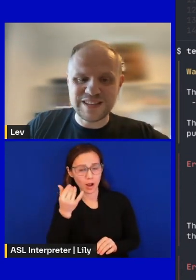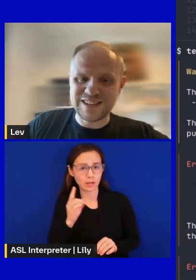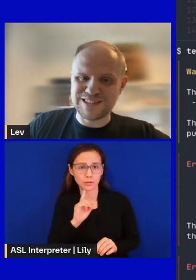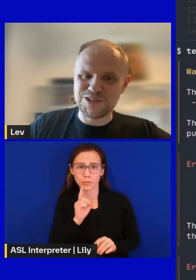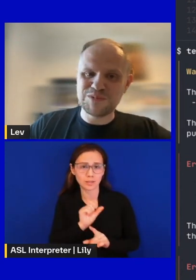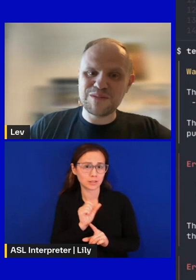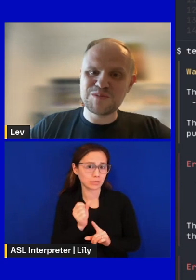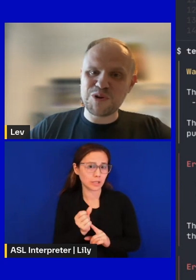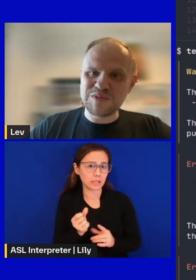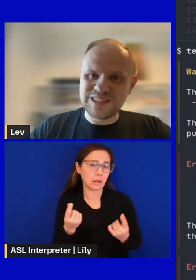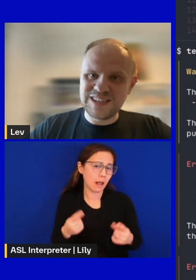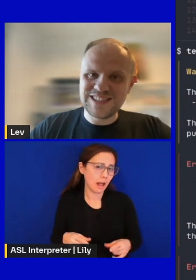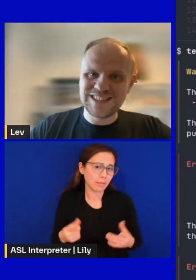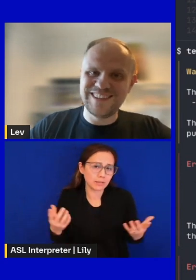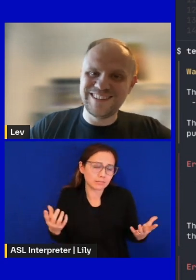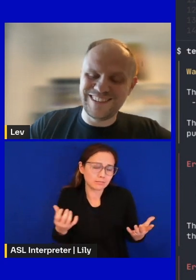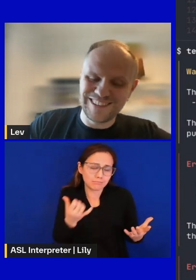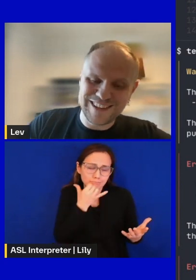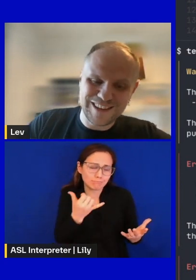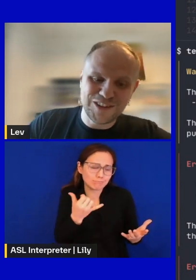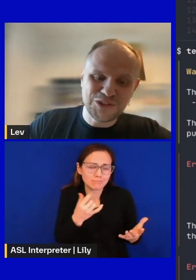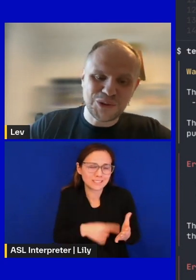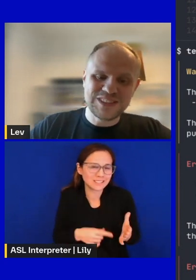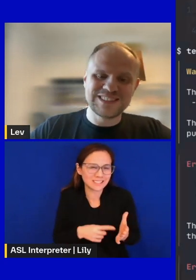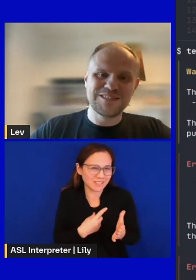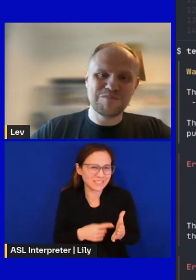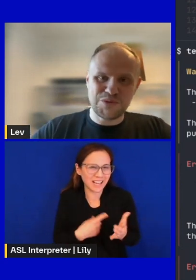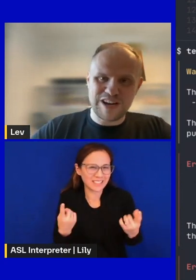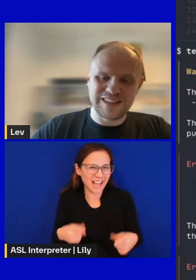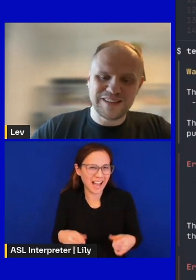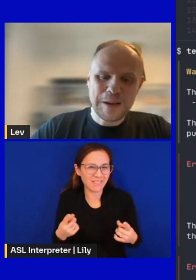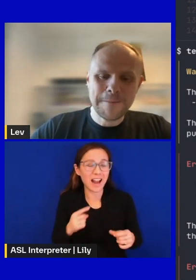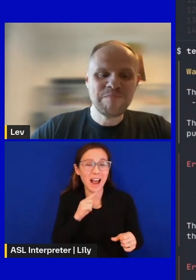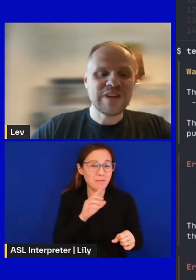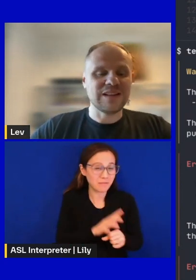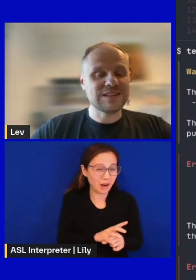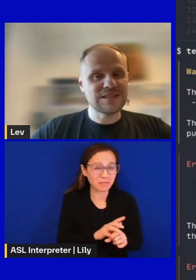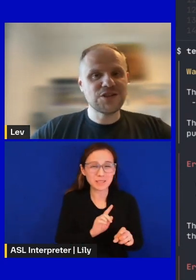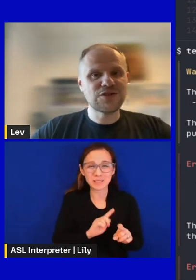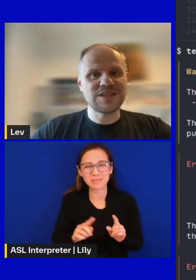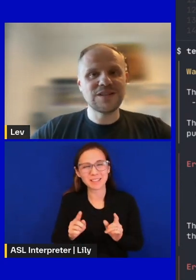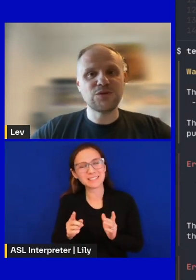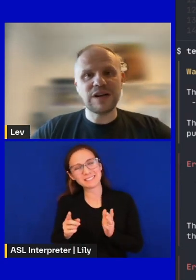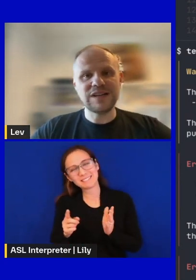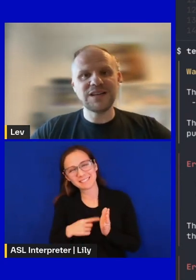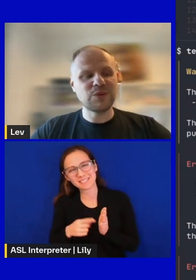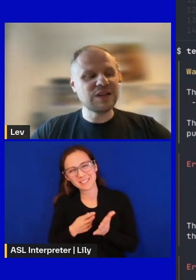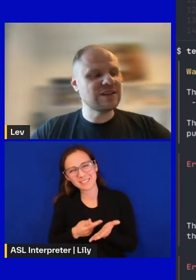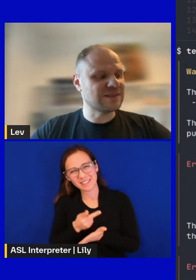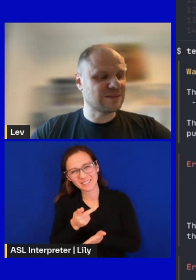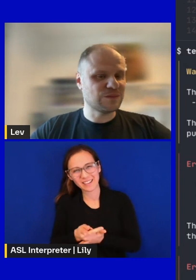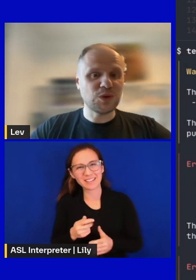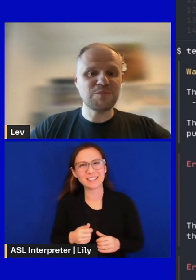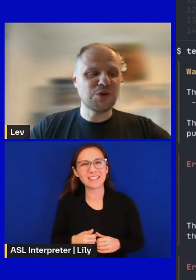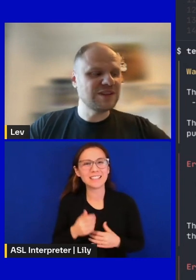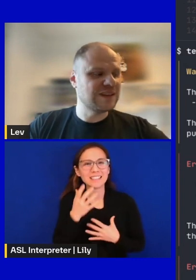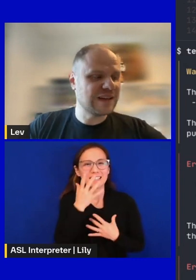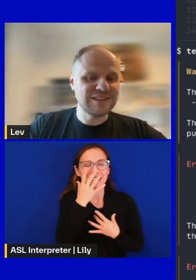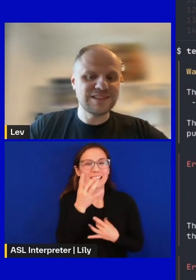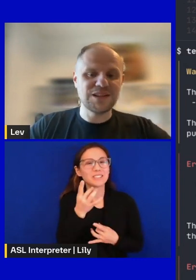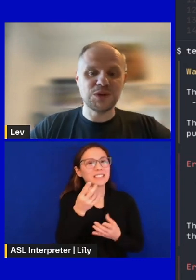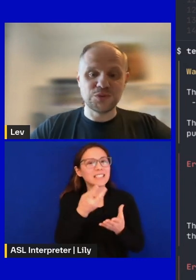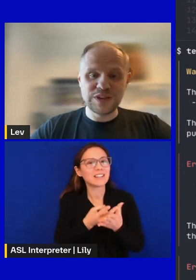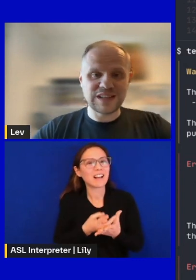do mistakes. I sometimes promise things that I don't always provide. And this is interesting to validate when, at what point